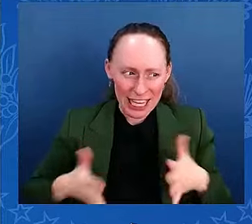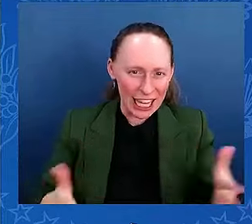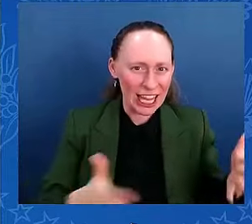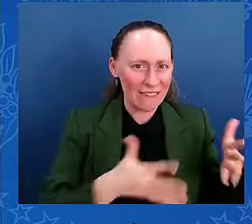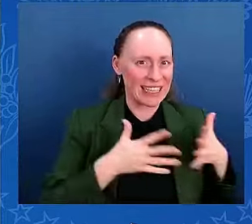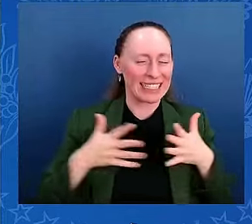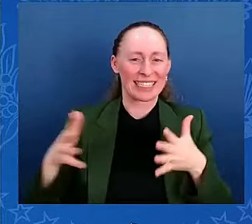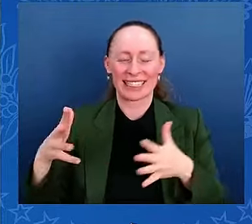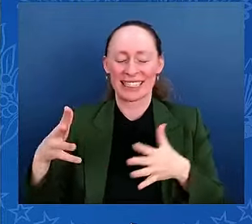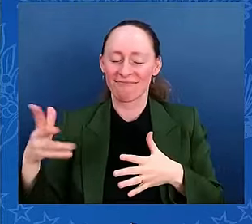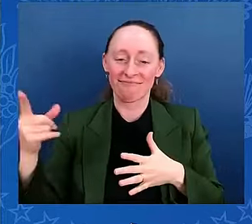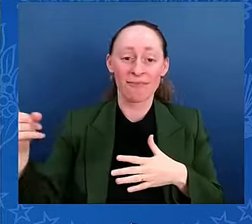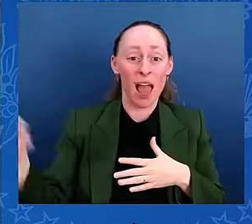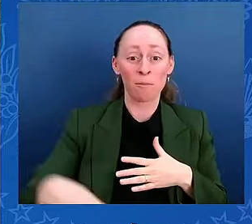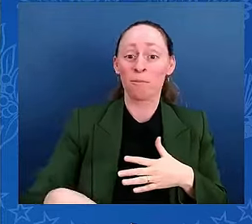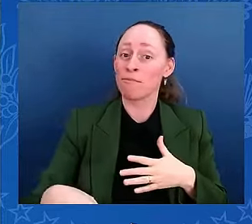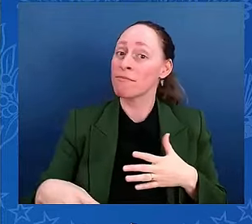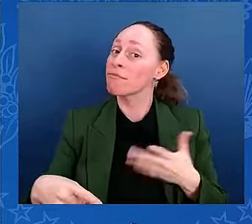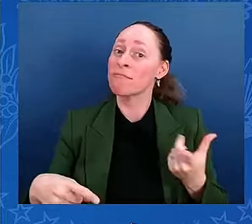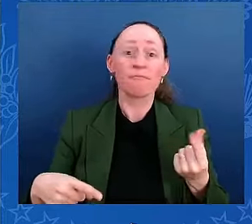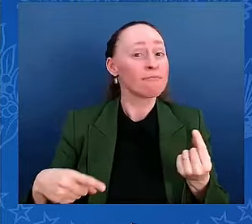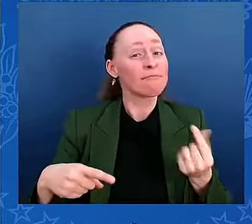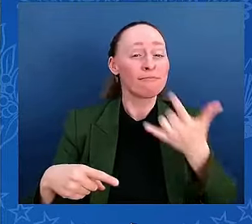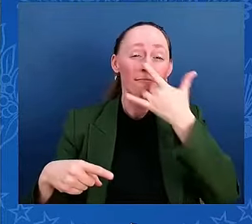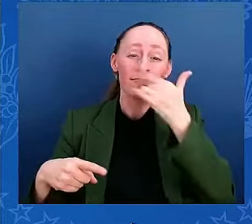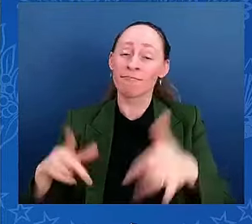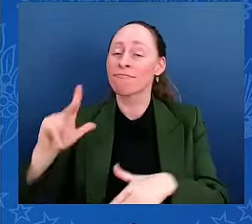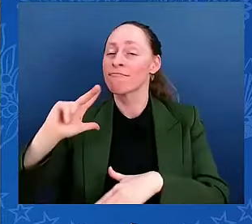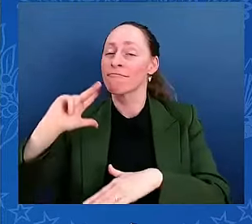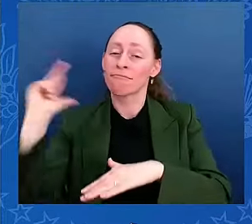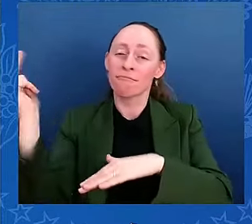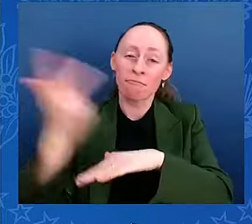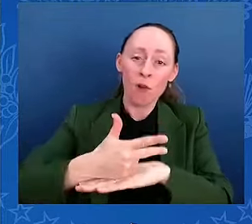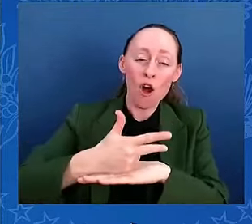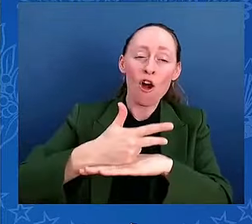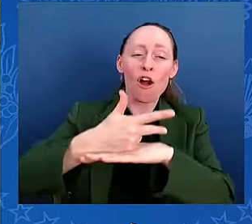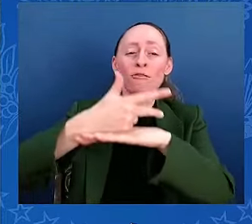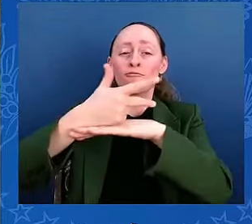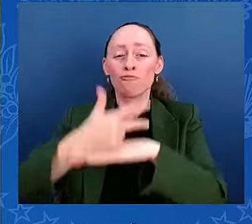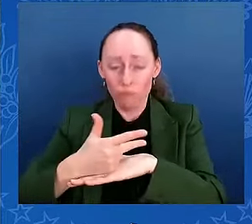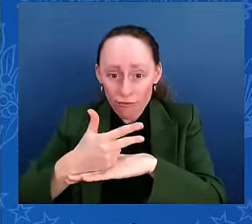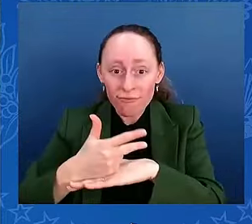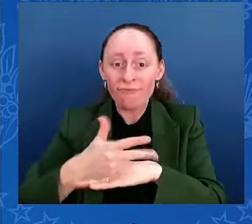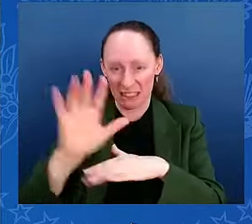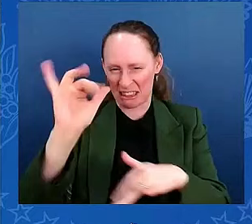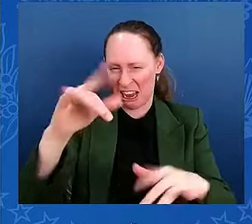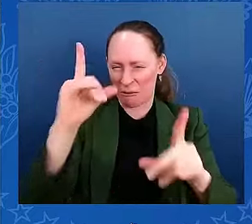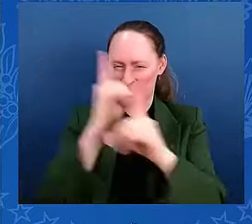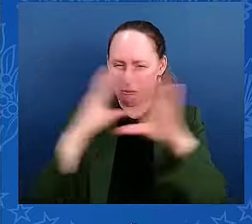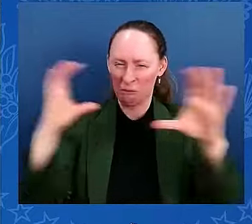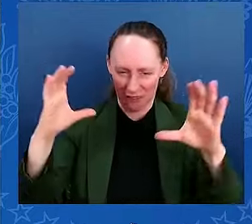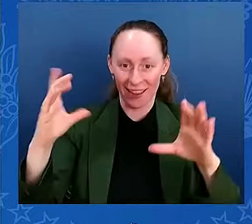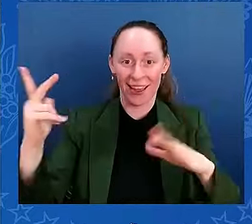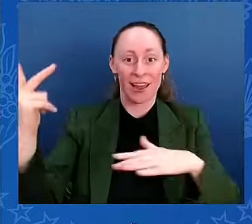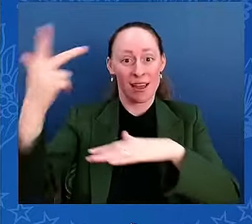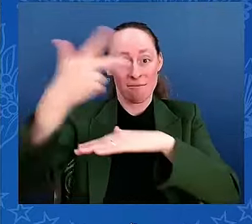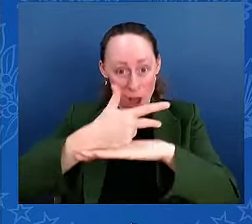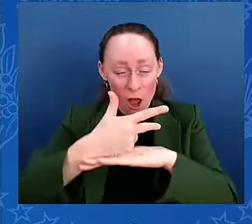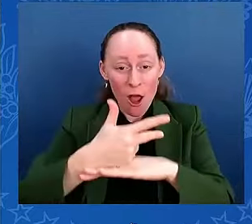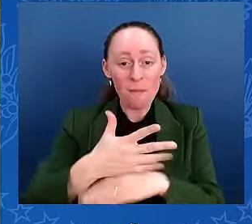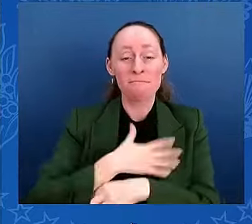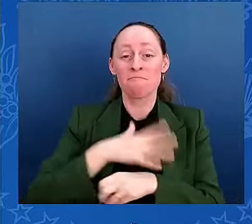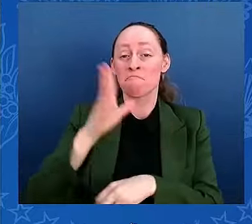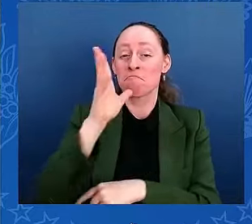Joe pulled up into the driveway, and you can picture this, my tiny grandmom bolted out of the